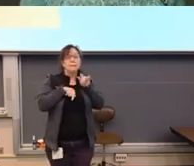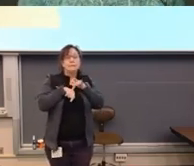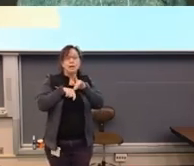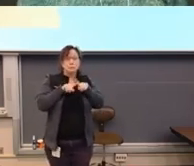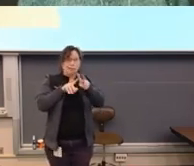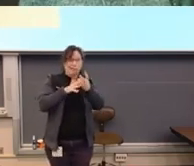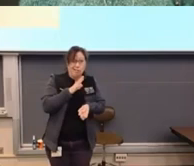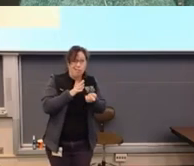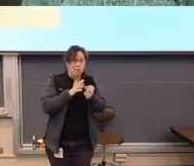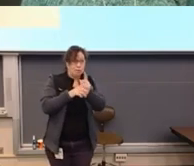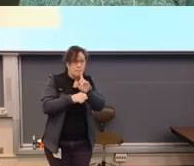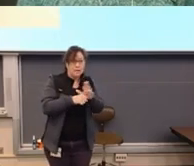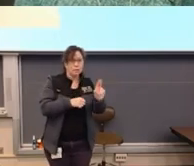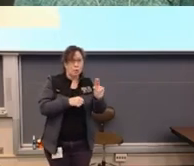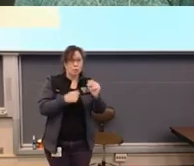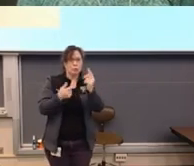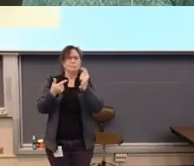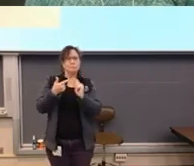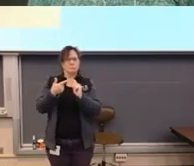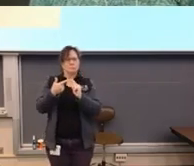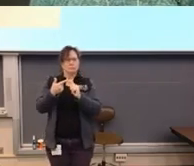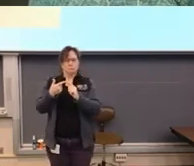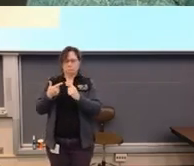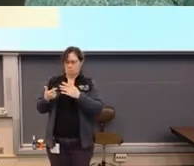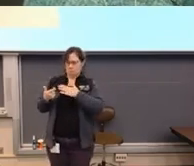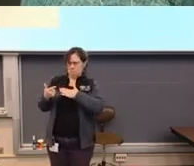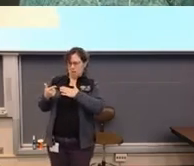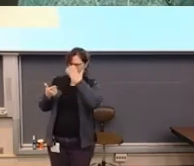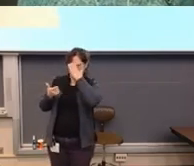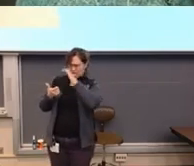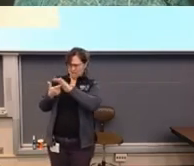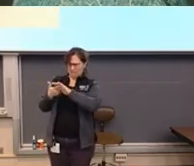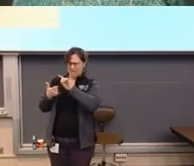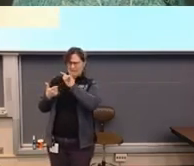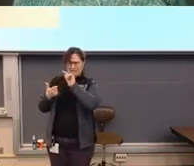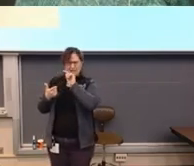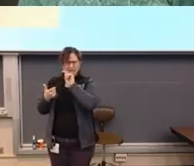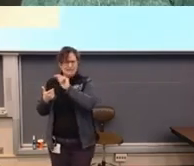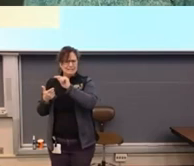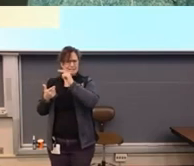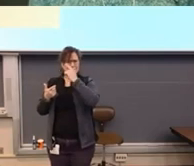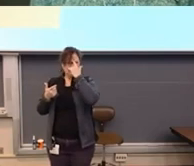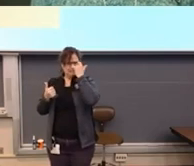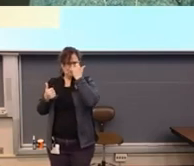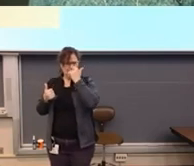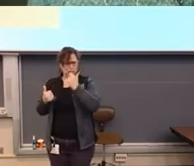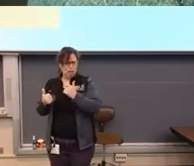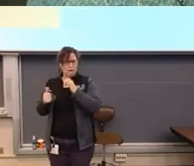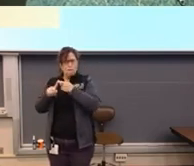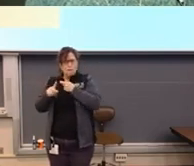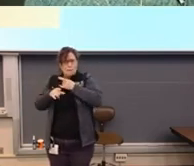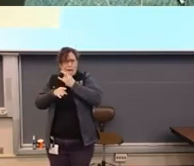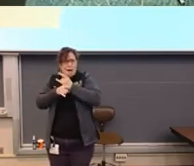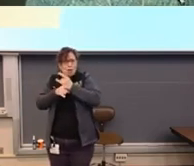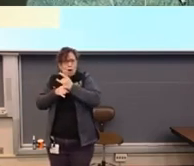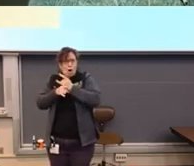in. I would like to know if my husband's dementia was caused by his years of alcohol abuse. If it wasn't, I won't